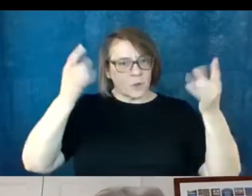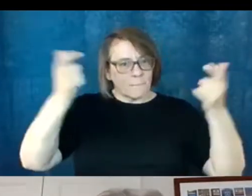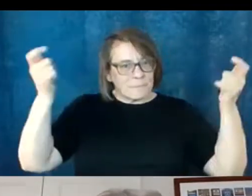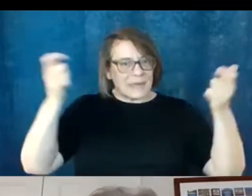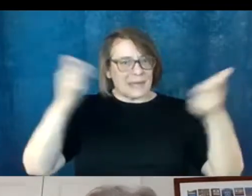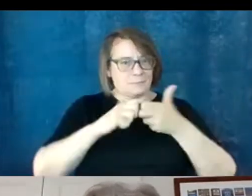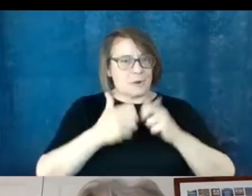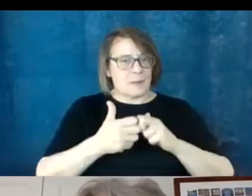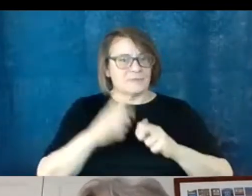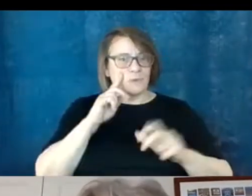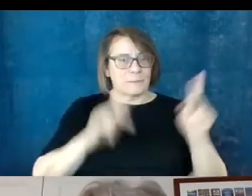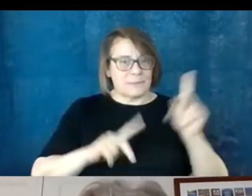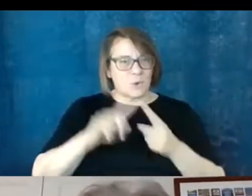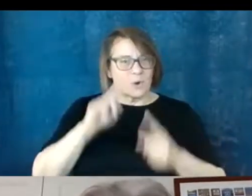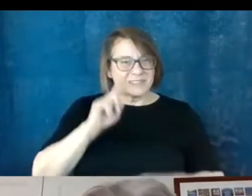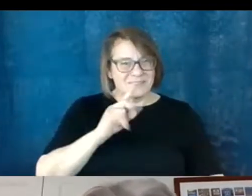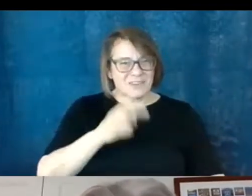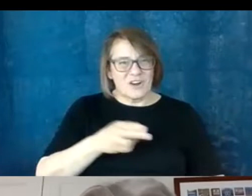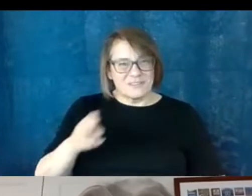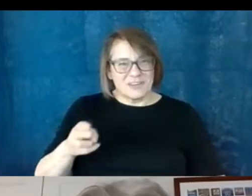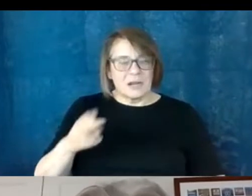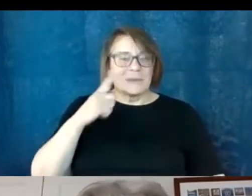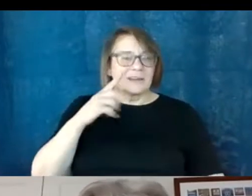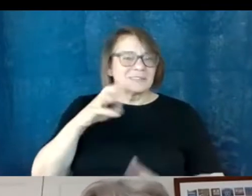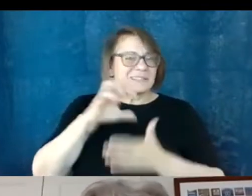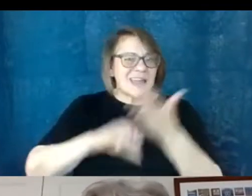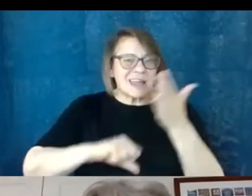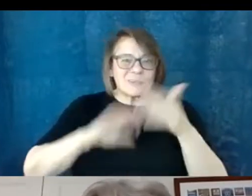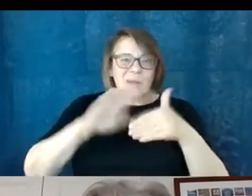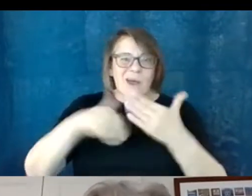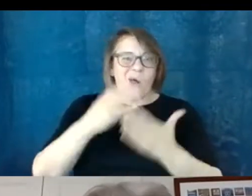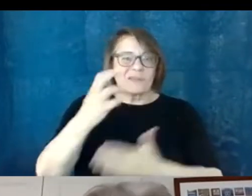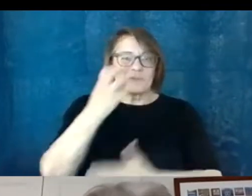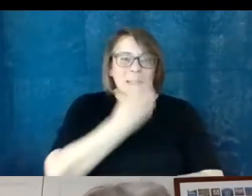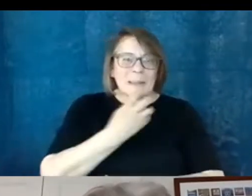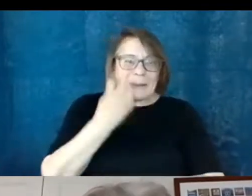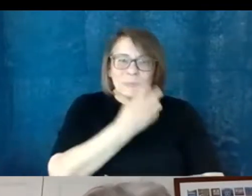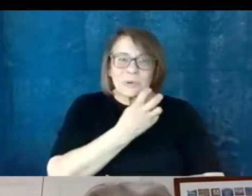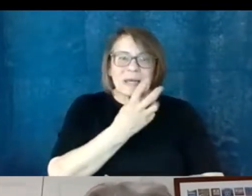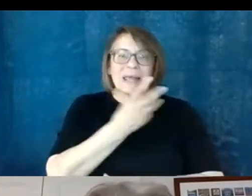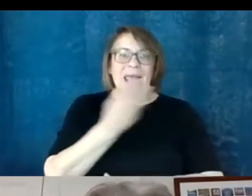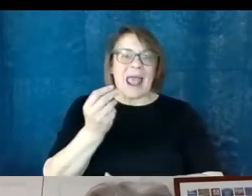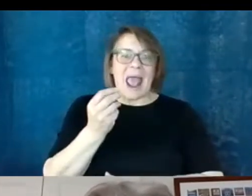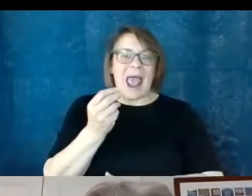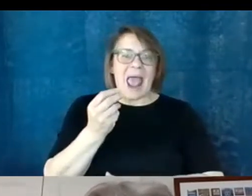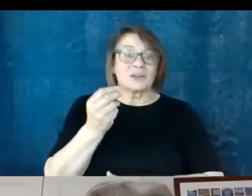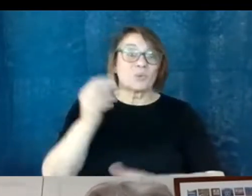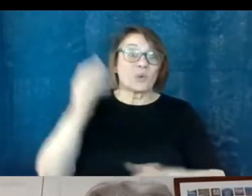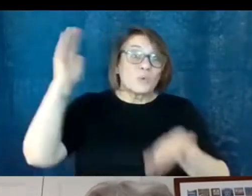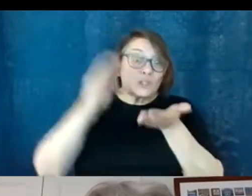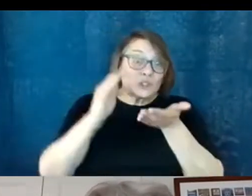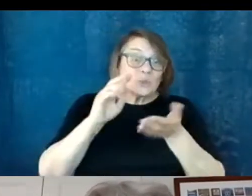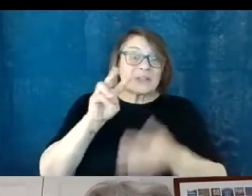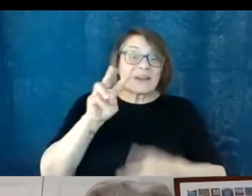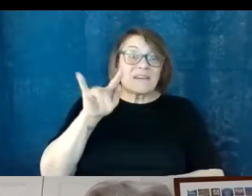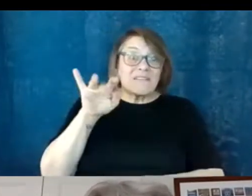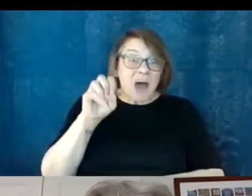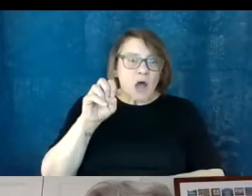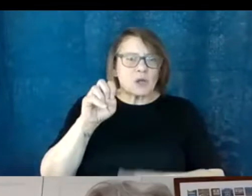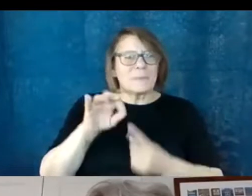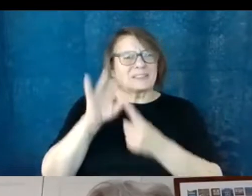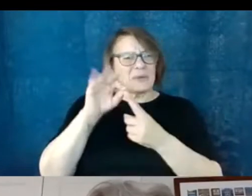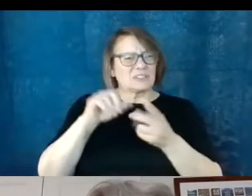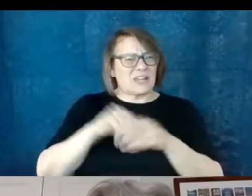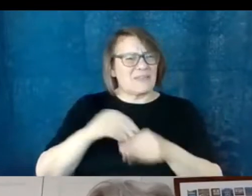who are deaf or hard of hearing, because we're taking away all of your lip reading and we're reducing the volume, especially in those high pitches,